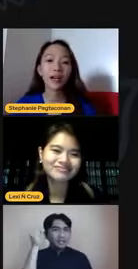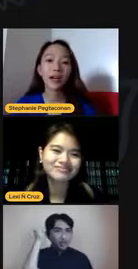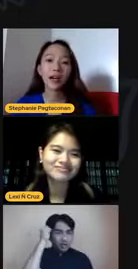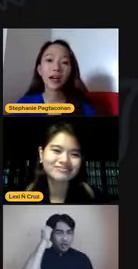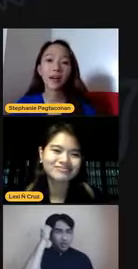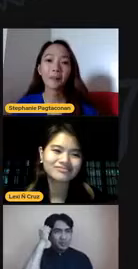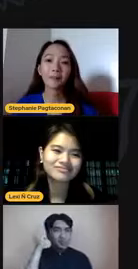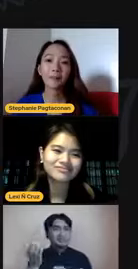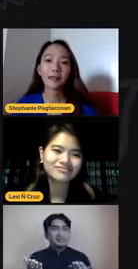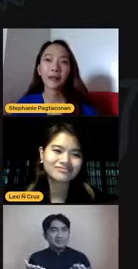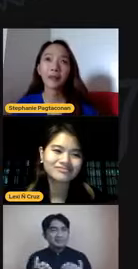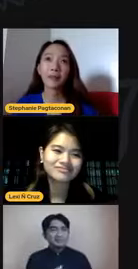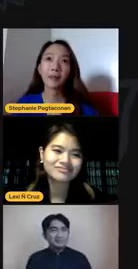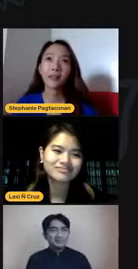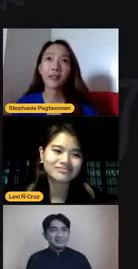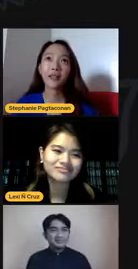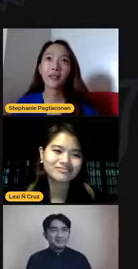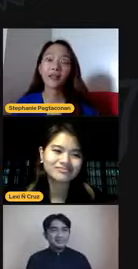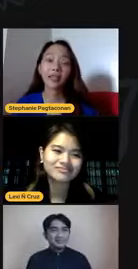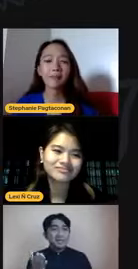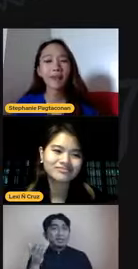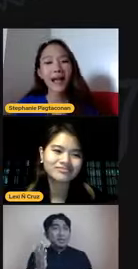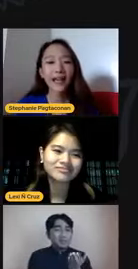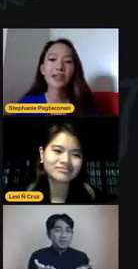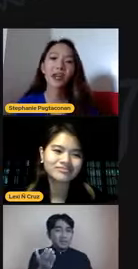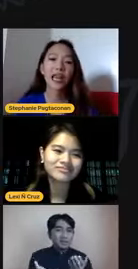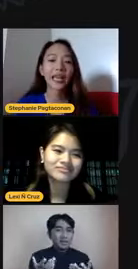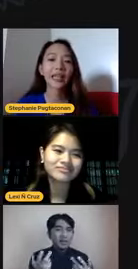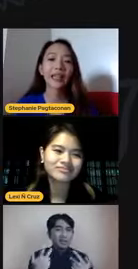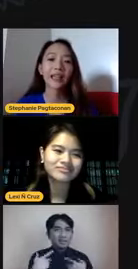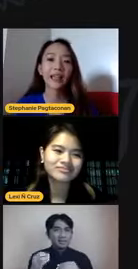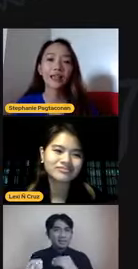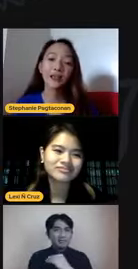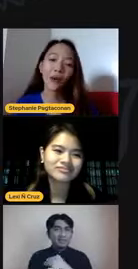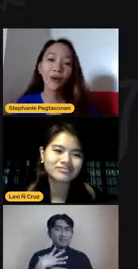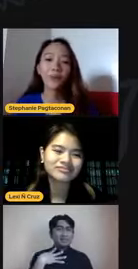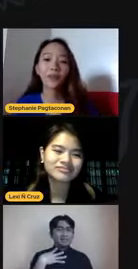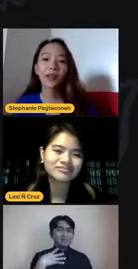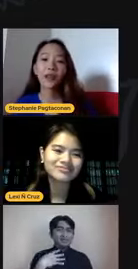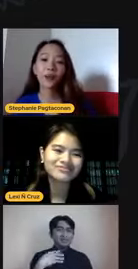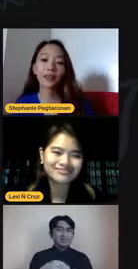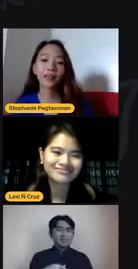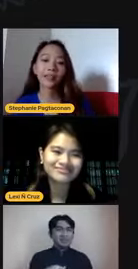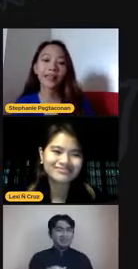what maybe the impacts are like, you know,